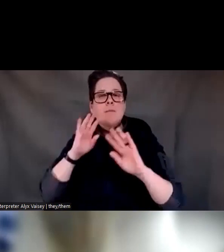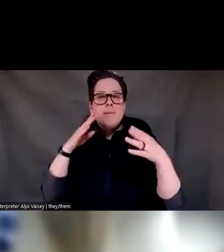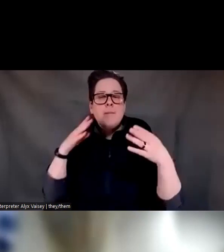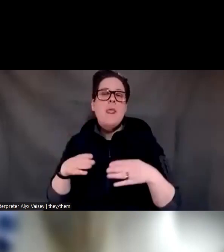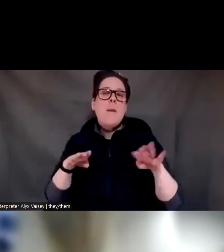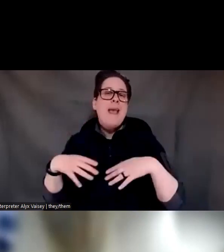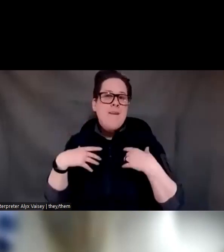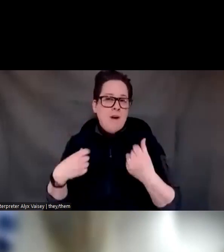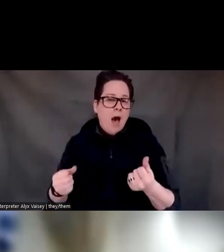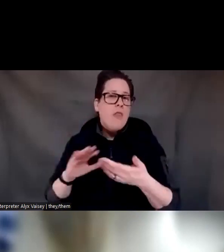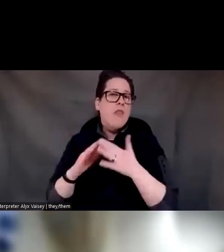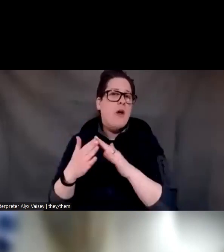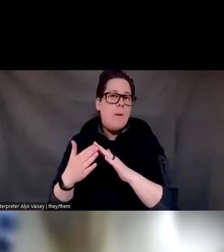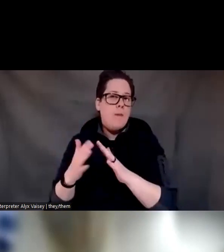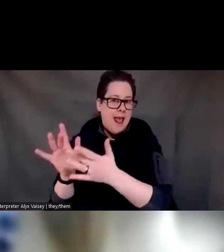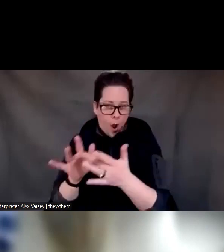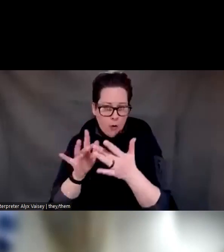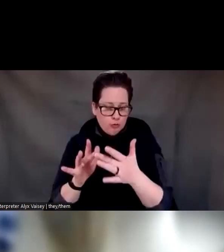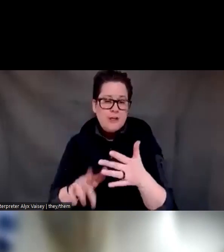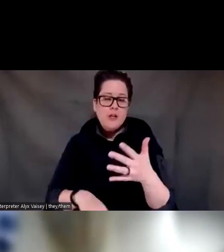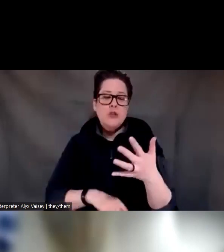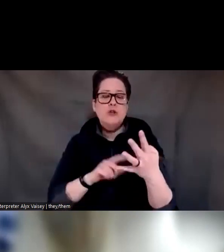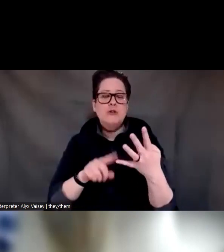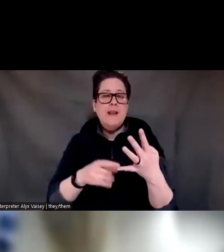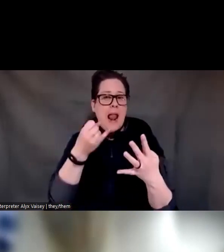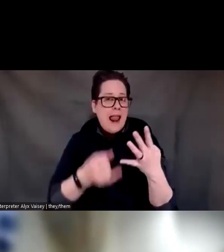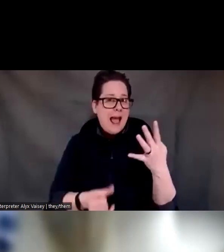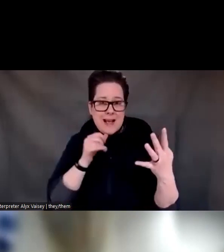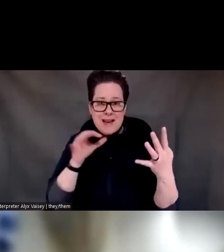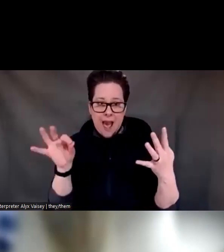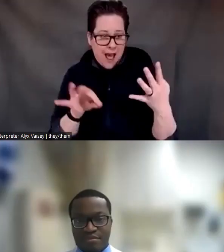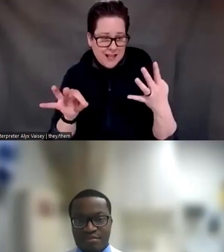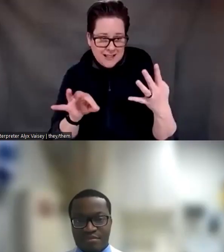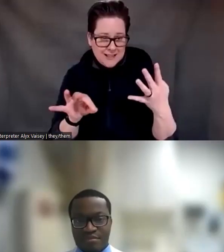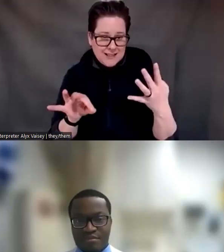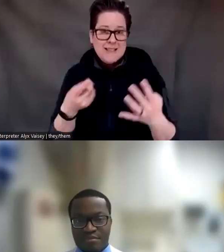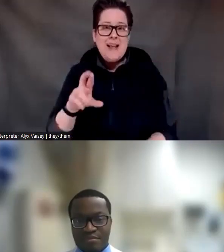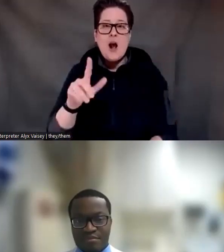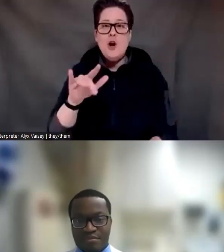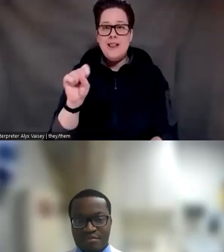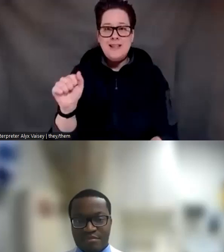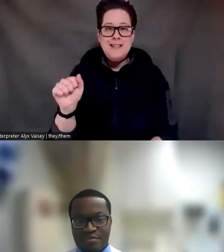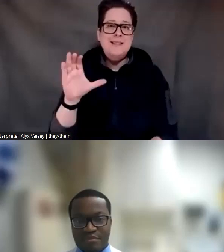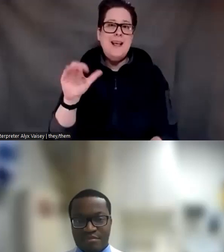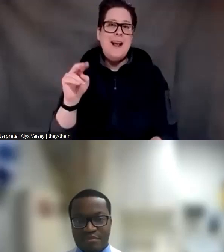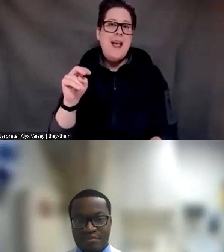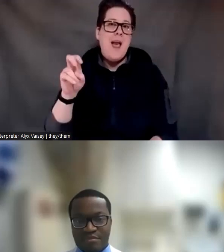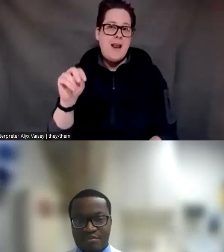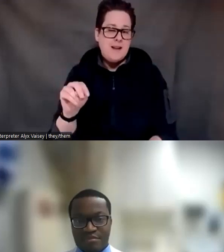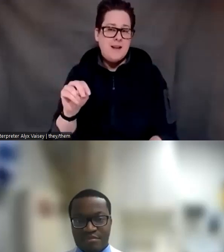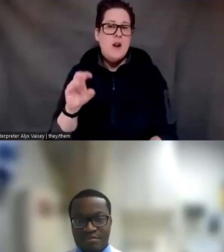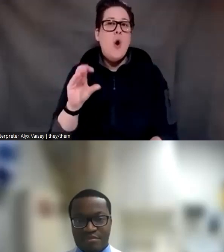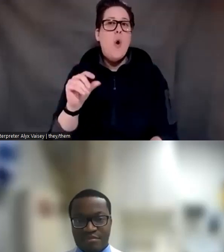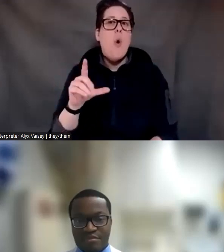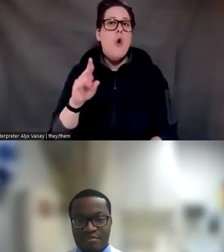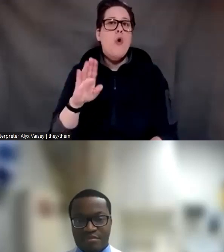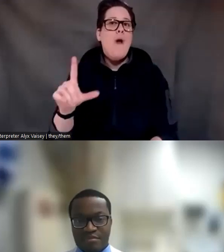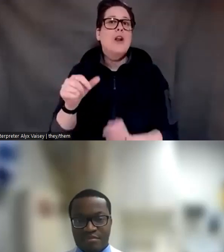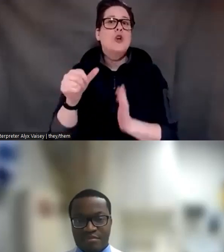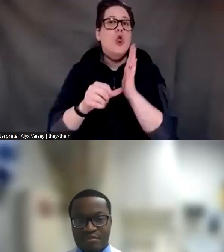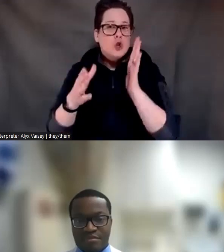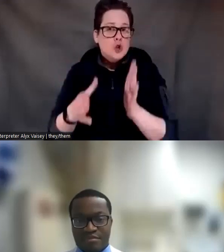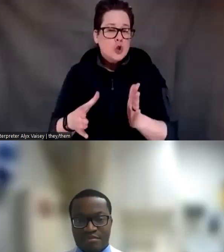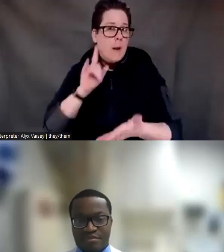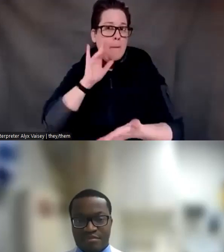outreach. And last but not least, we have Dr. Lisa Cannon, a colorectal surgeon that believes in coming